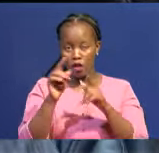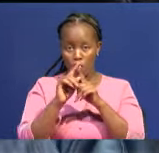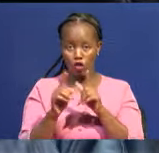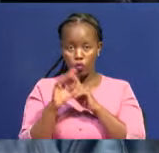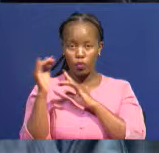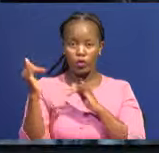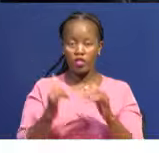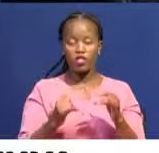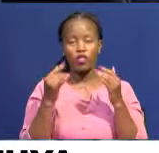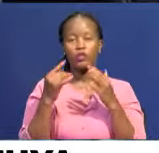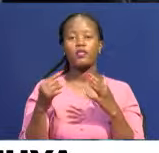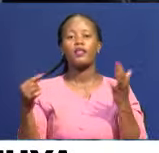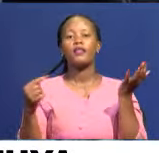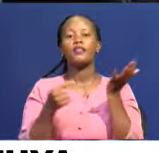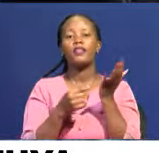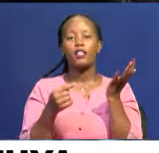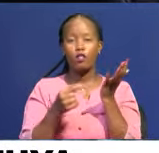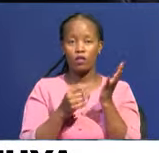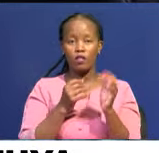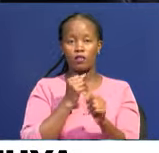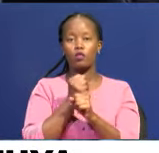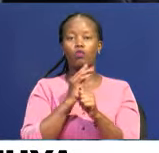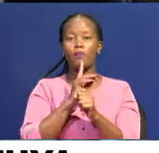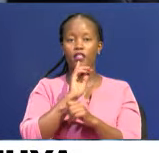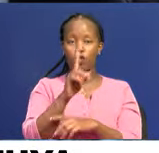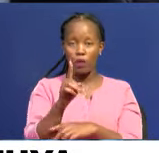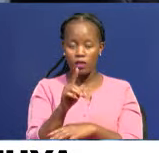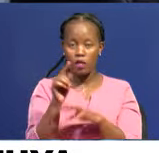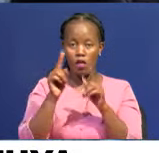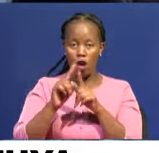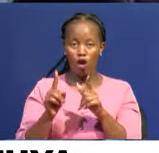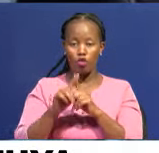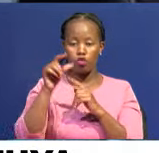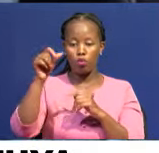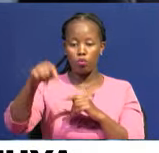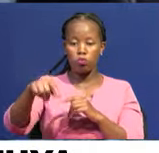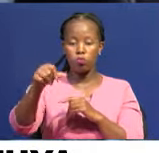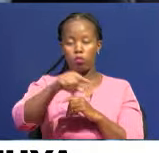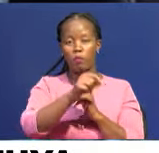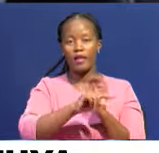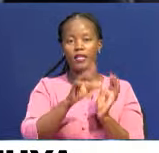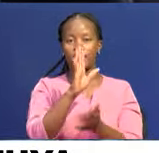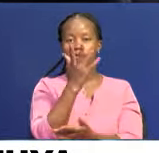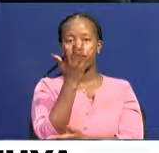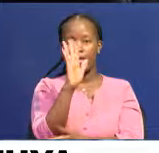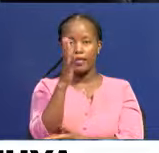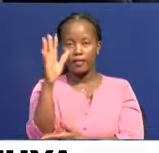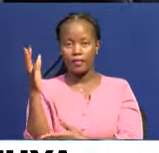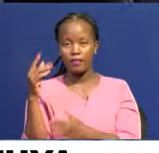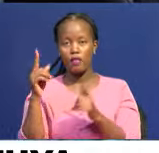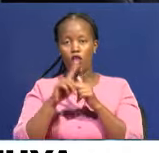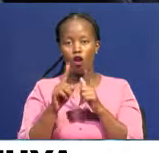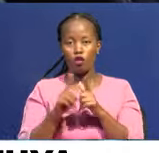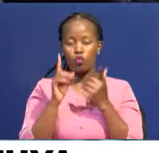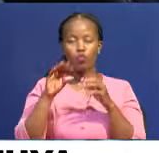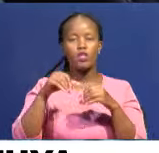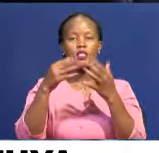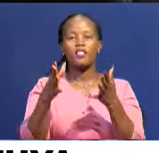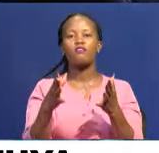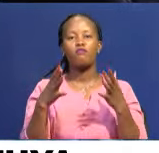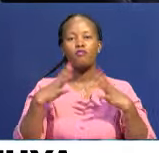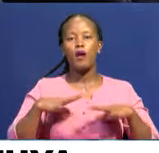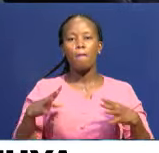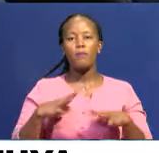technology to make sure that even planting trees. We will introduce where even we give our citizens fruit trees